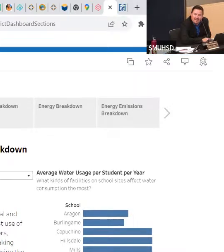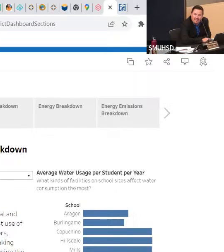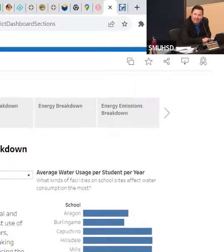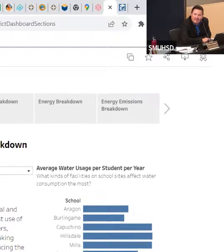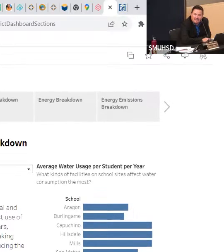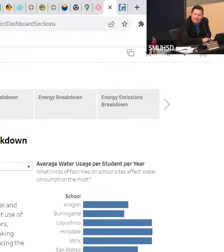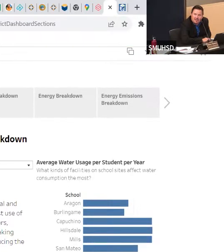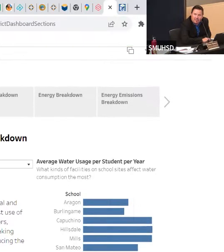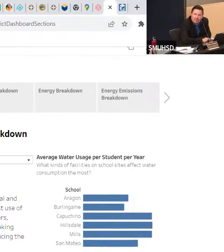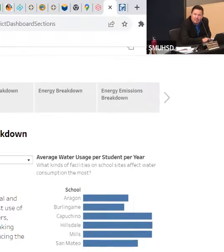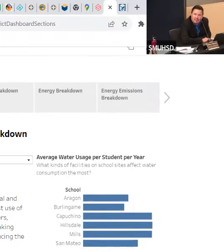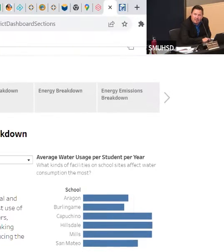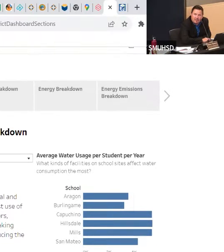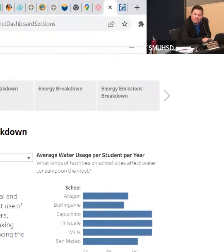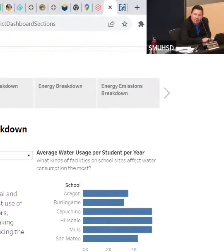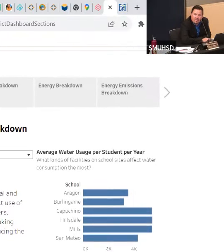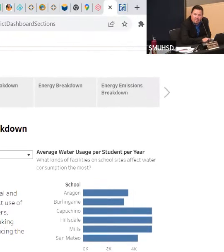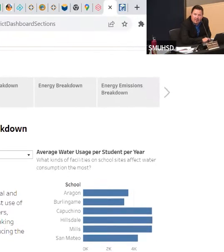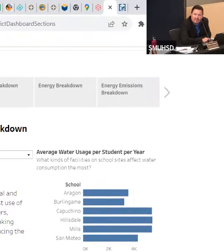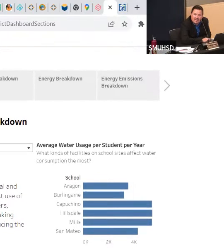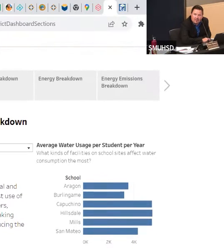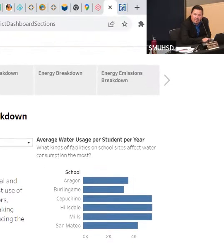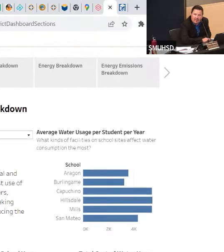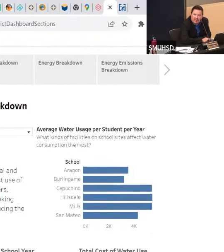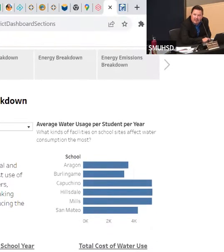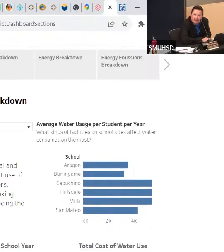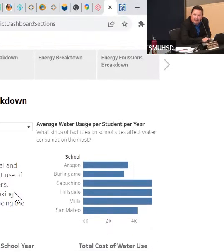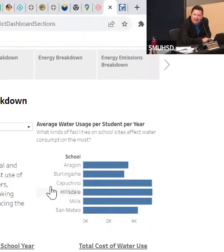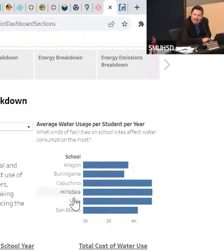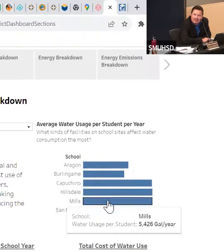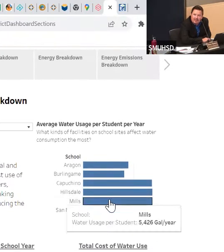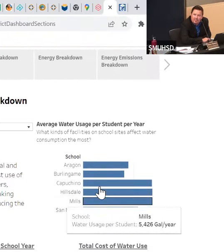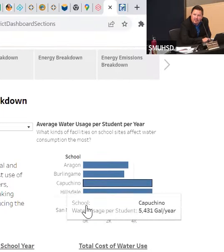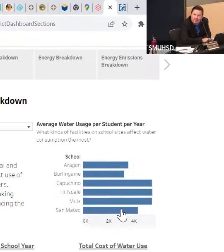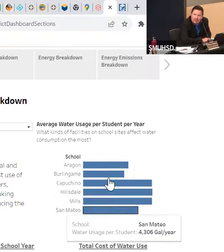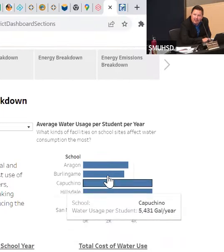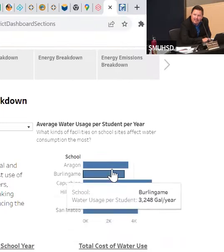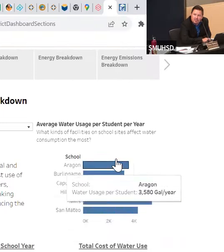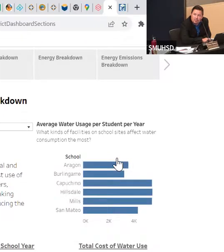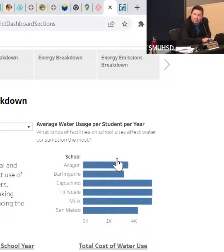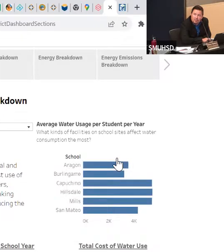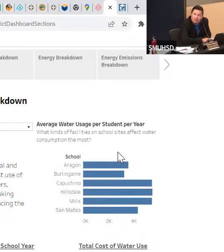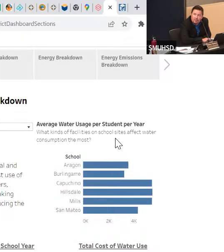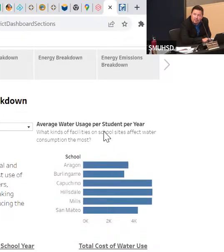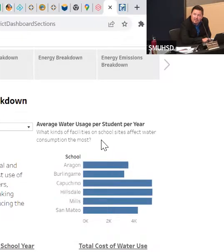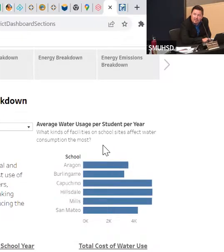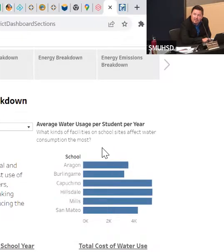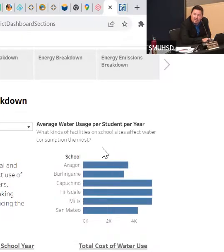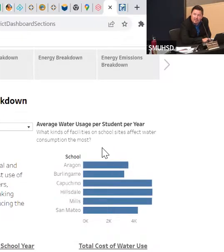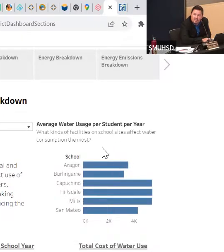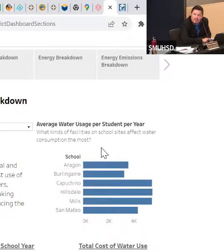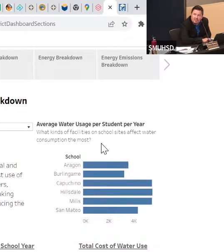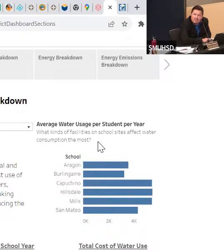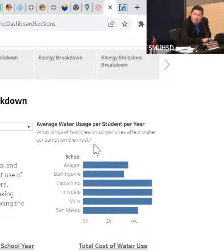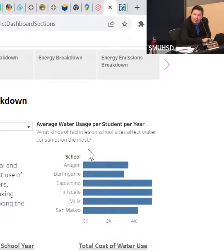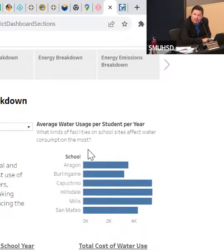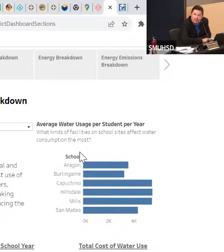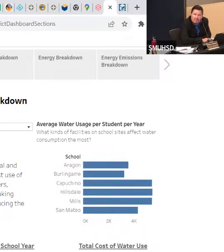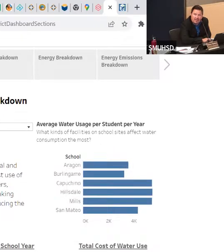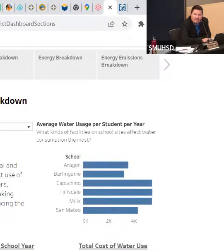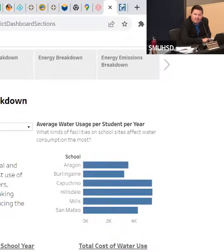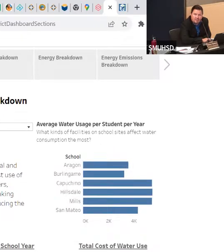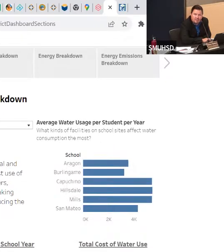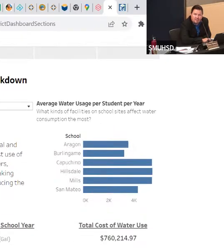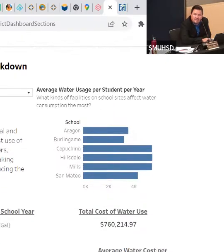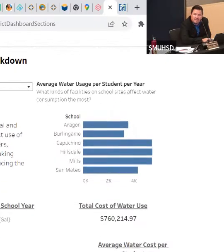And so when we look at the water breakdown, we note by school over here. And so this is water use by